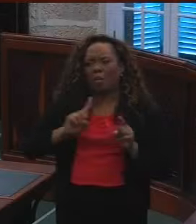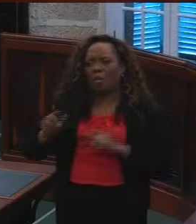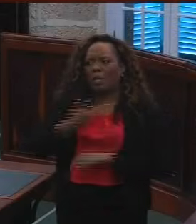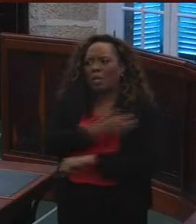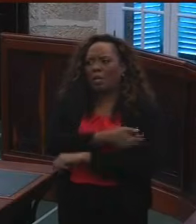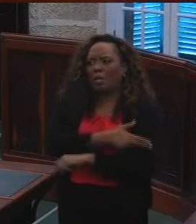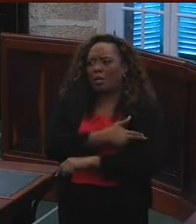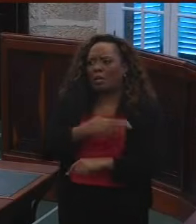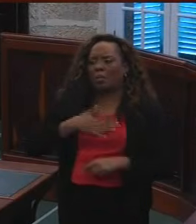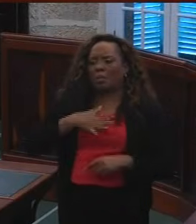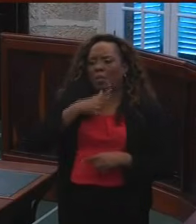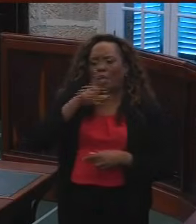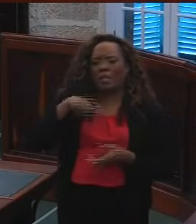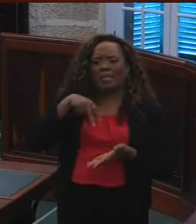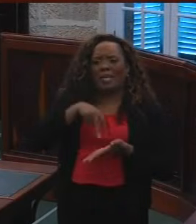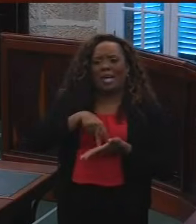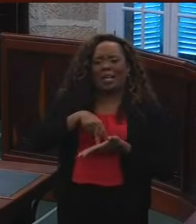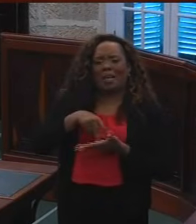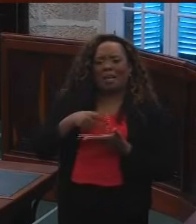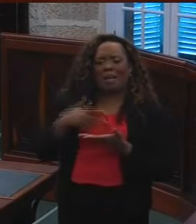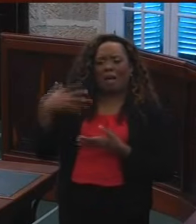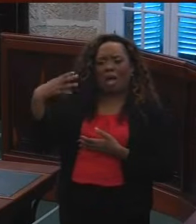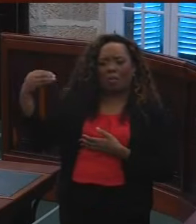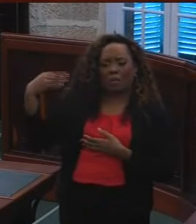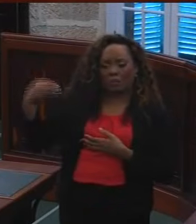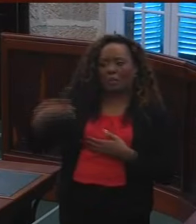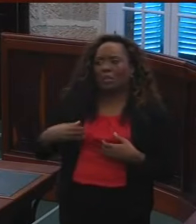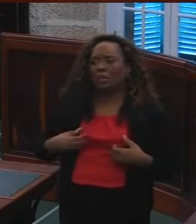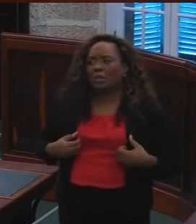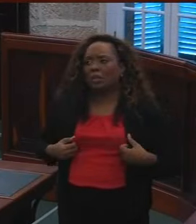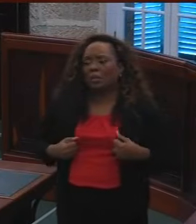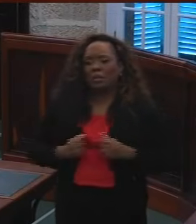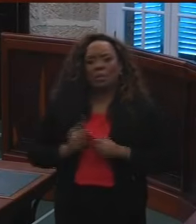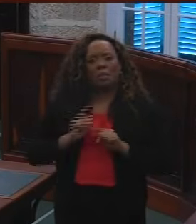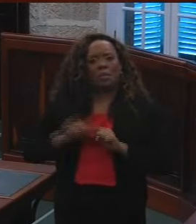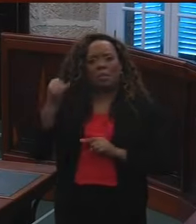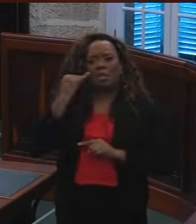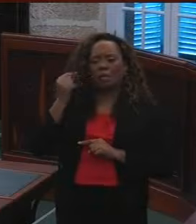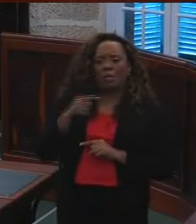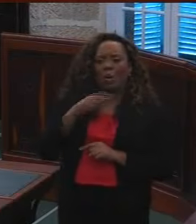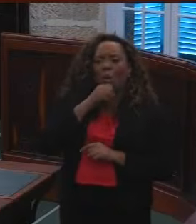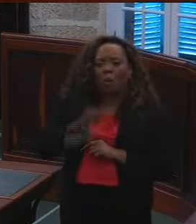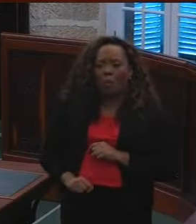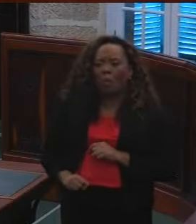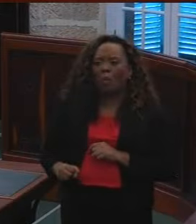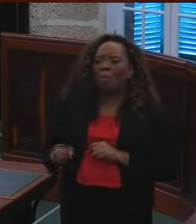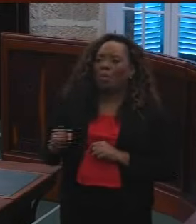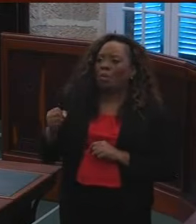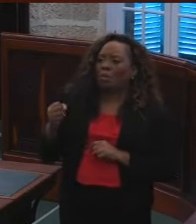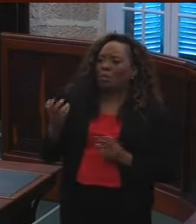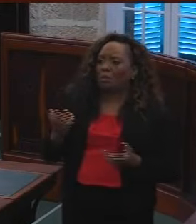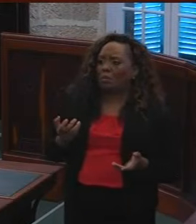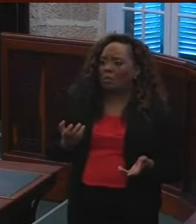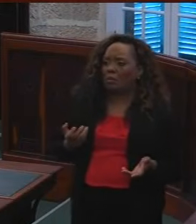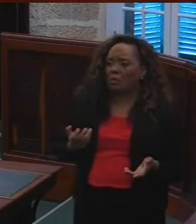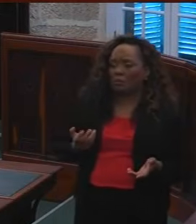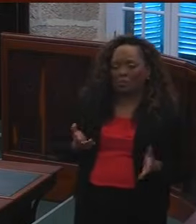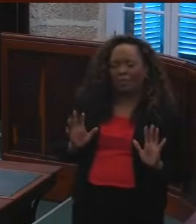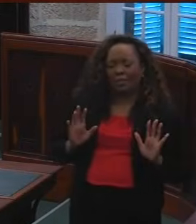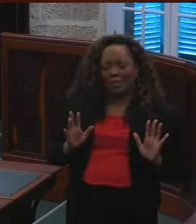She had to stand up outside, like any other person. But if you're an old person standing outside waiting at the, first of all, a sick